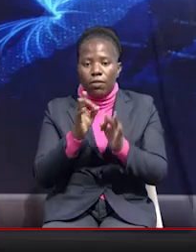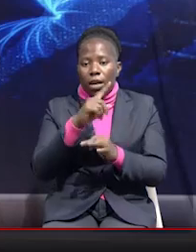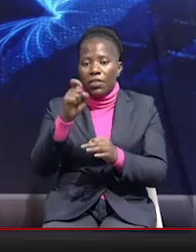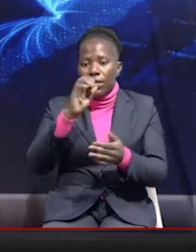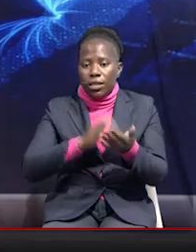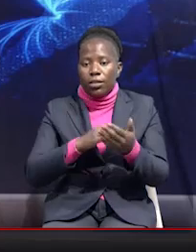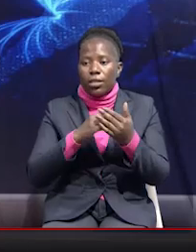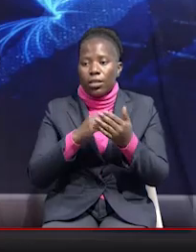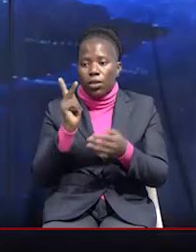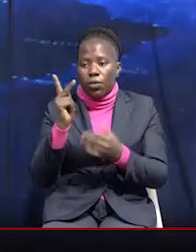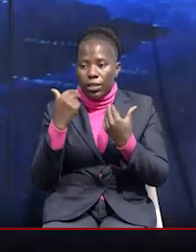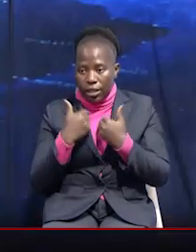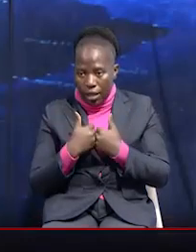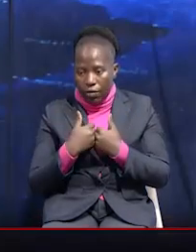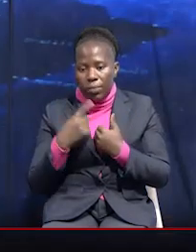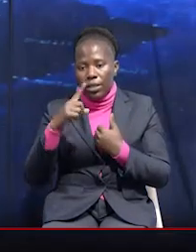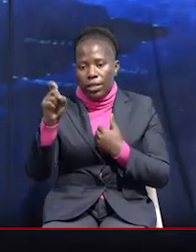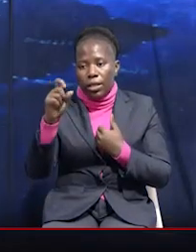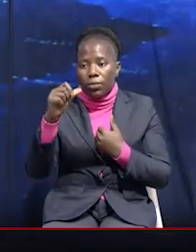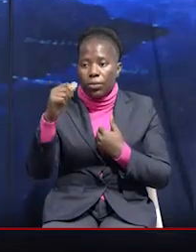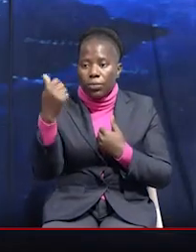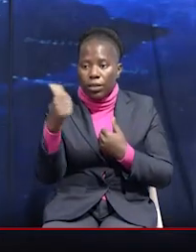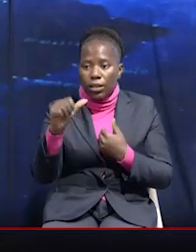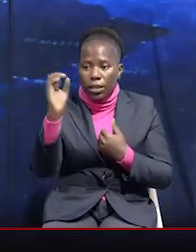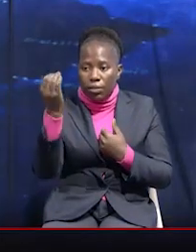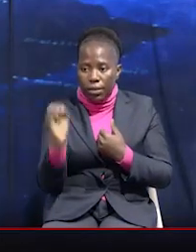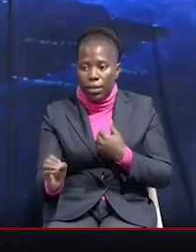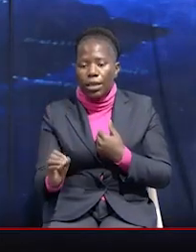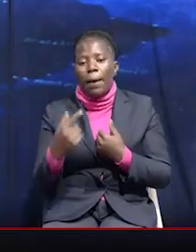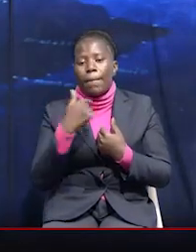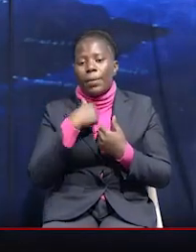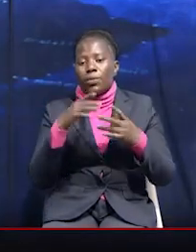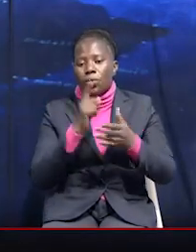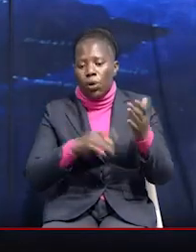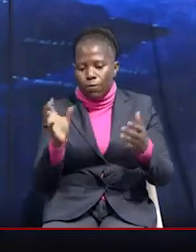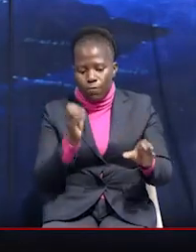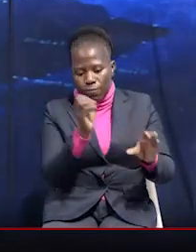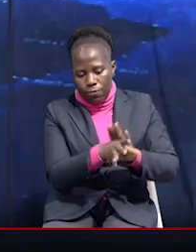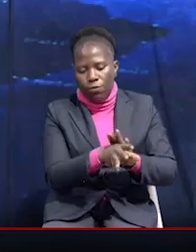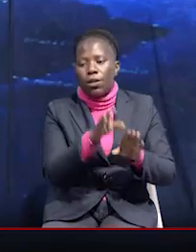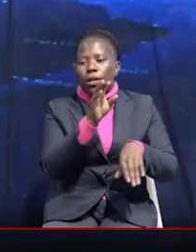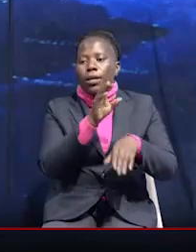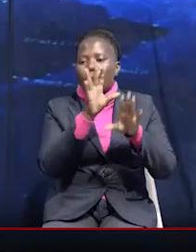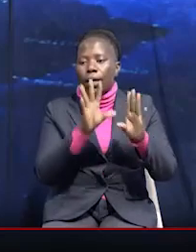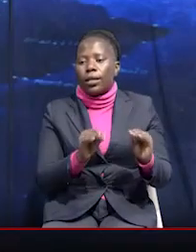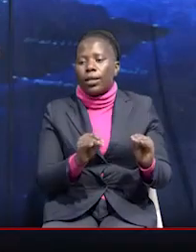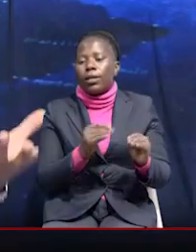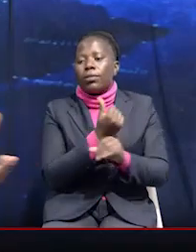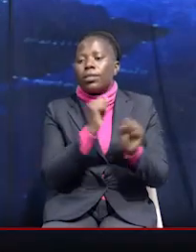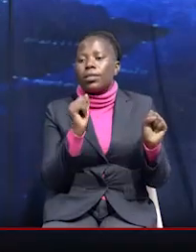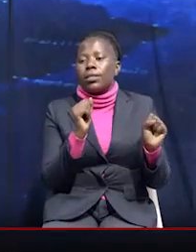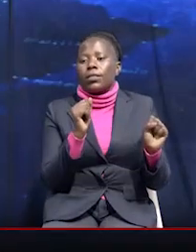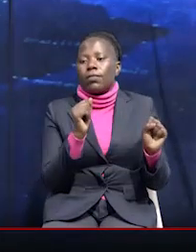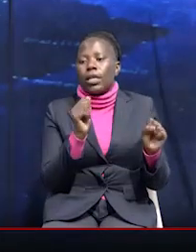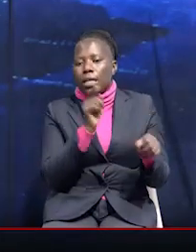kwacha, 10% of that 100,000 kwacha, I should be able to force it into savings, or even to the most, if you feel you can even